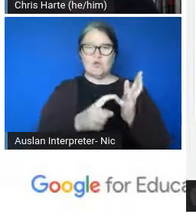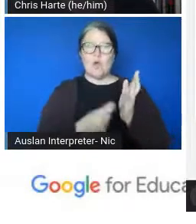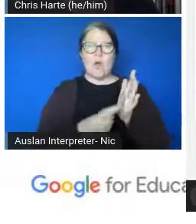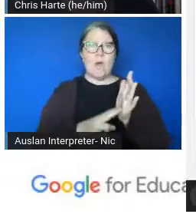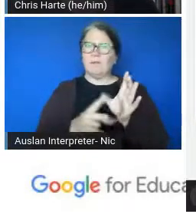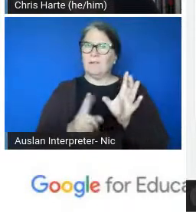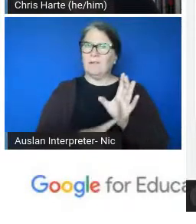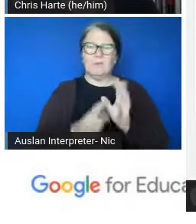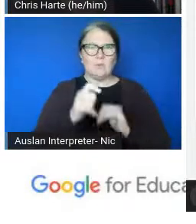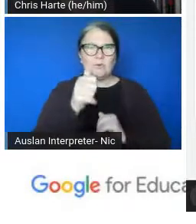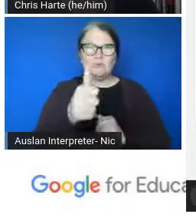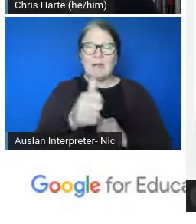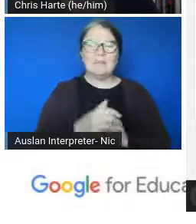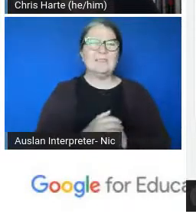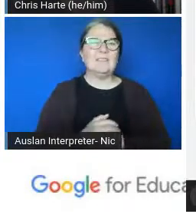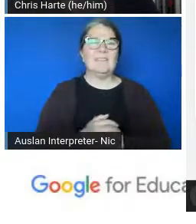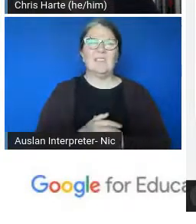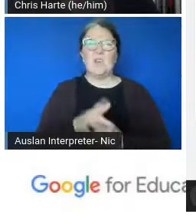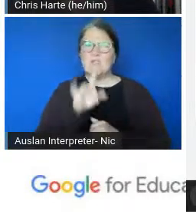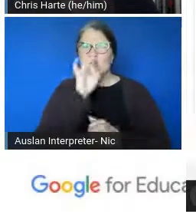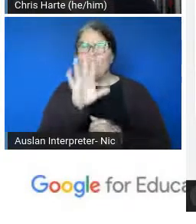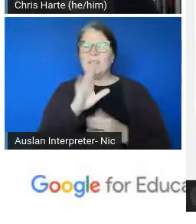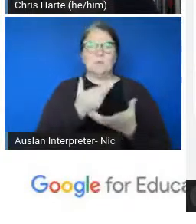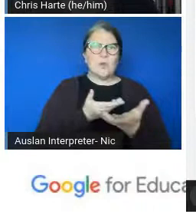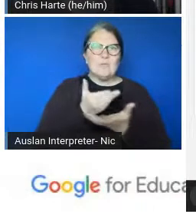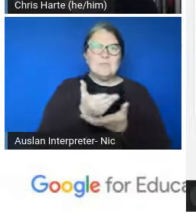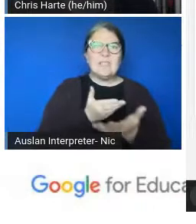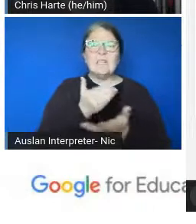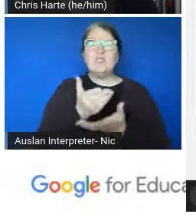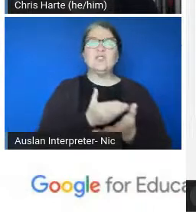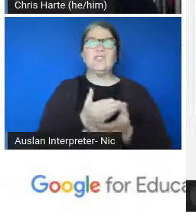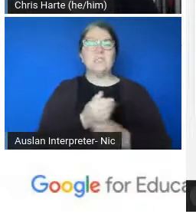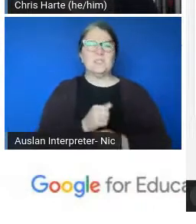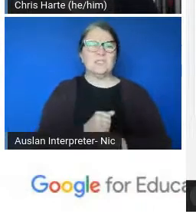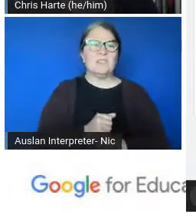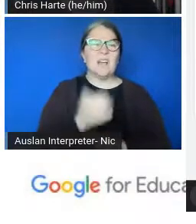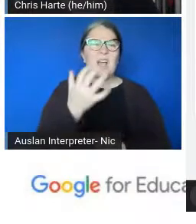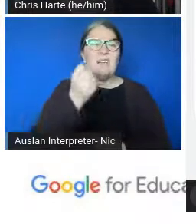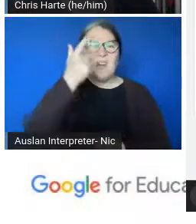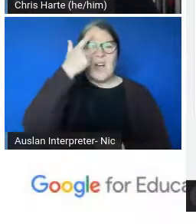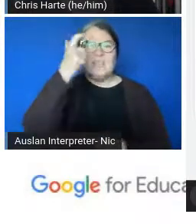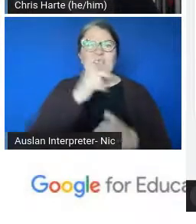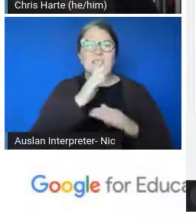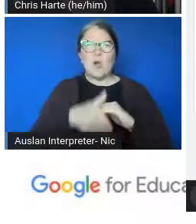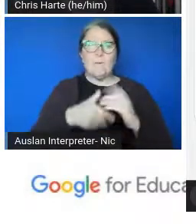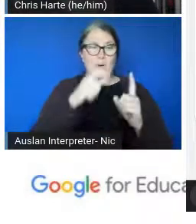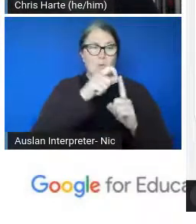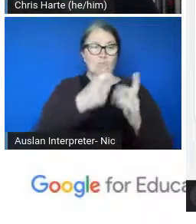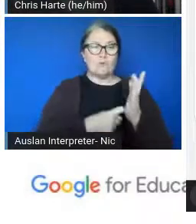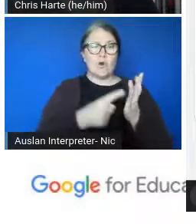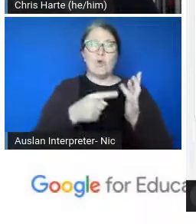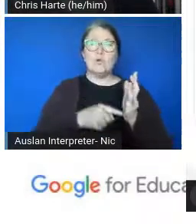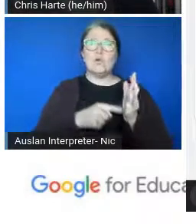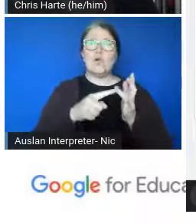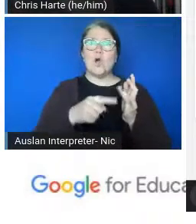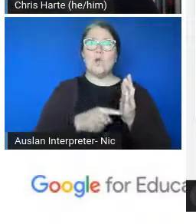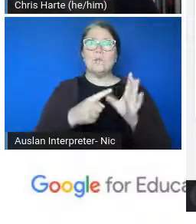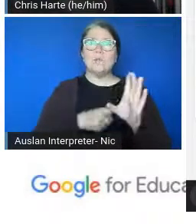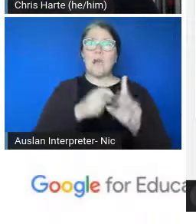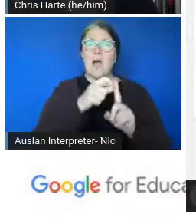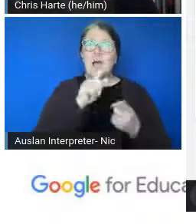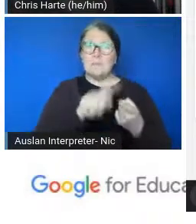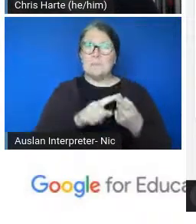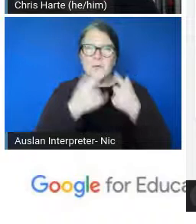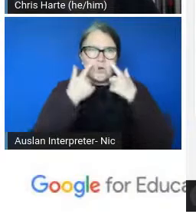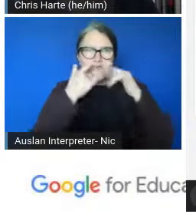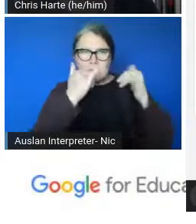generation, crazy eights, random conversations. We've got some thoughts on prototyping and critiquing, which I love, and also